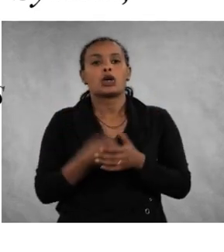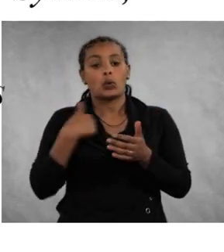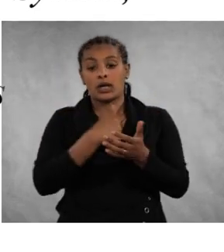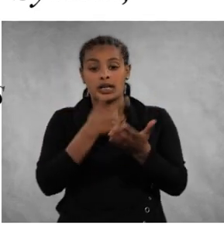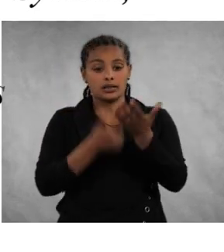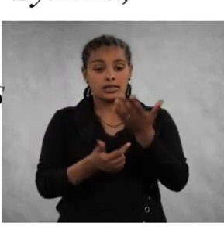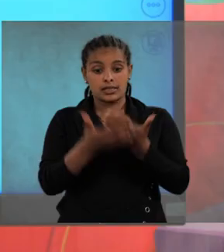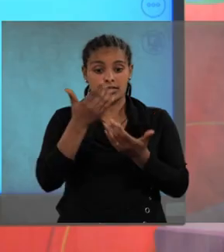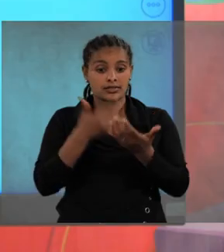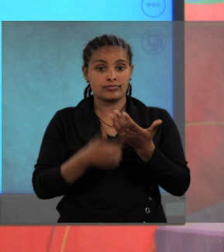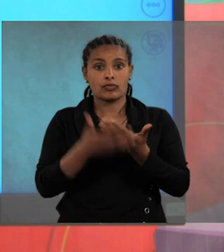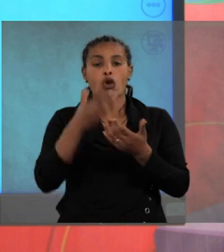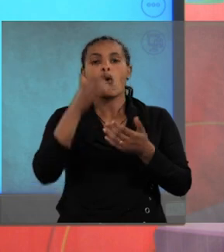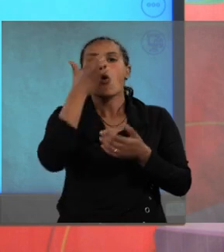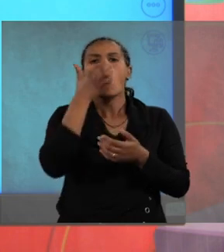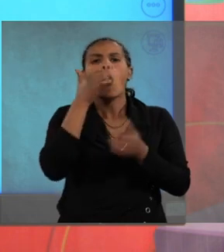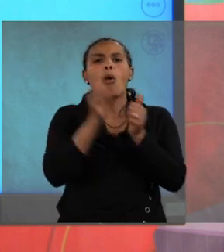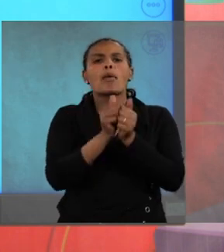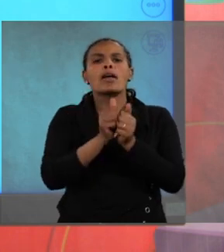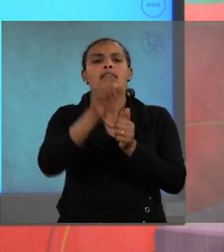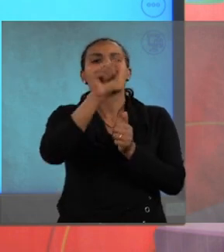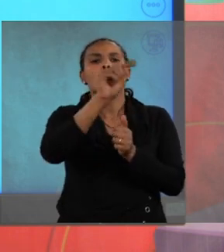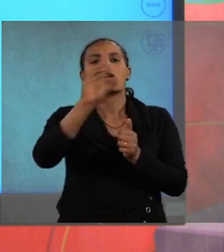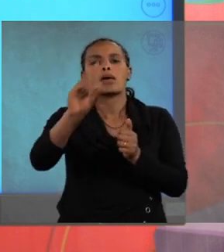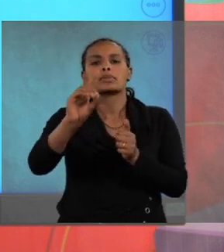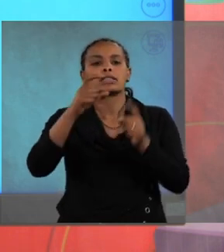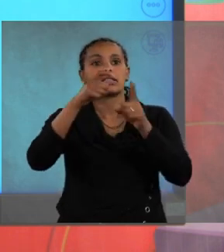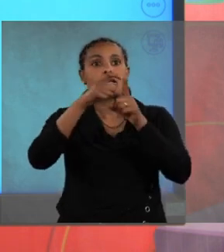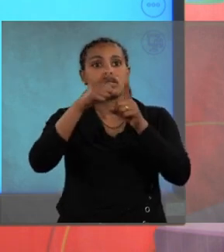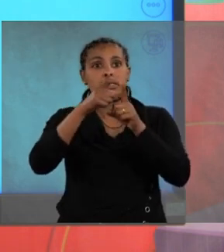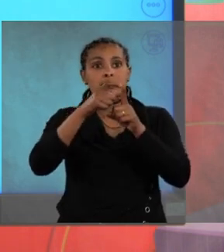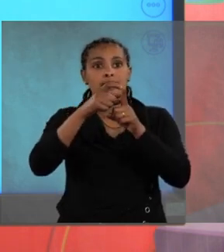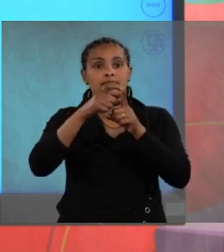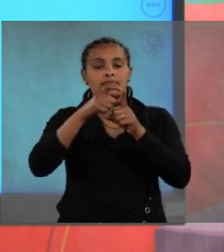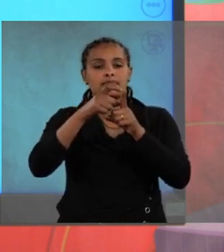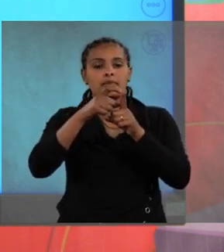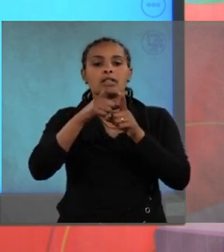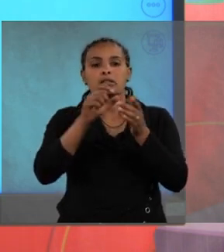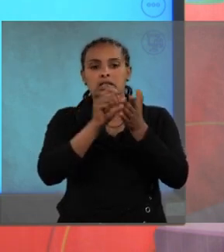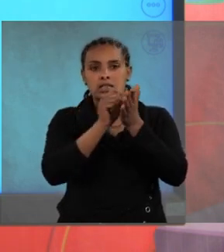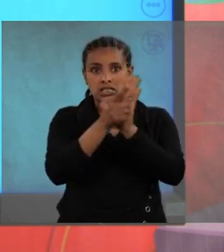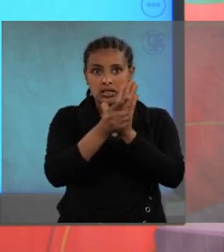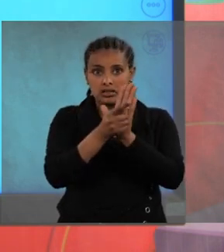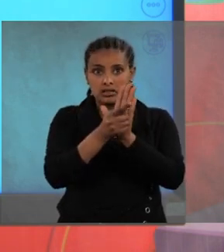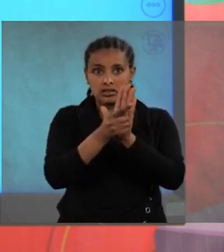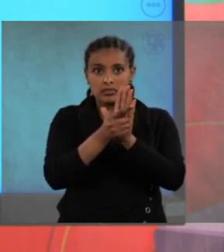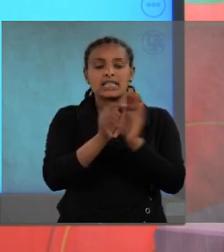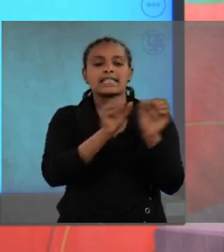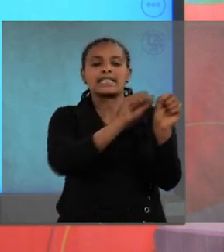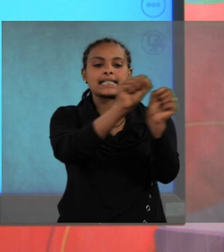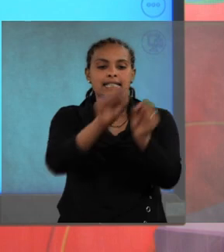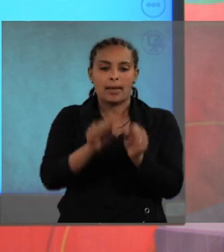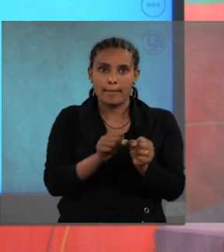We discussed common thermodynamic terms such as